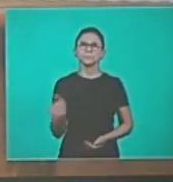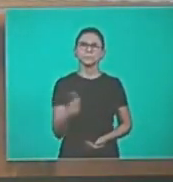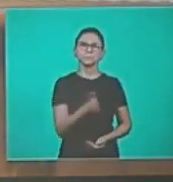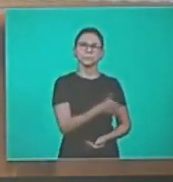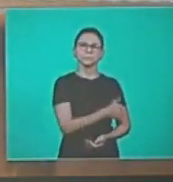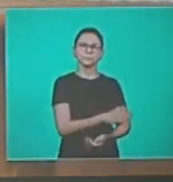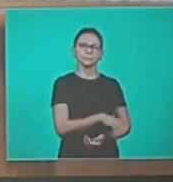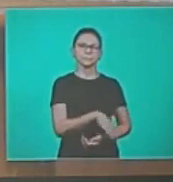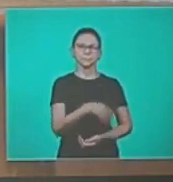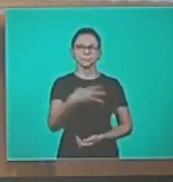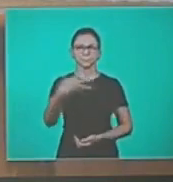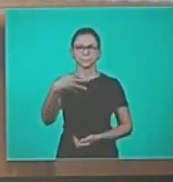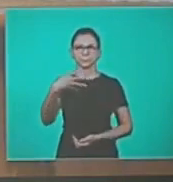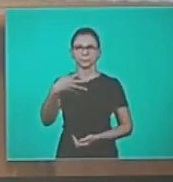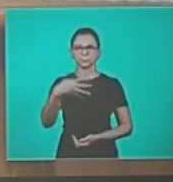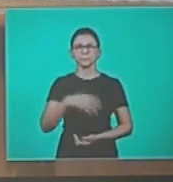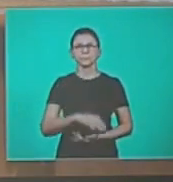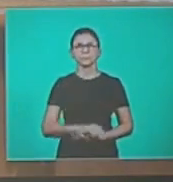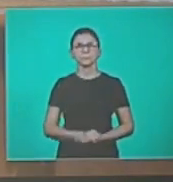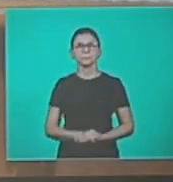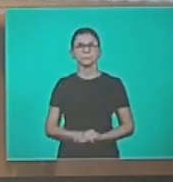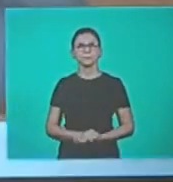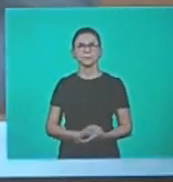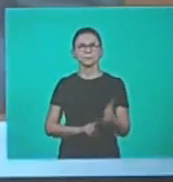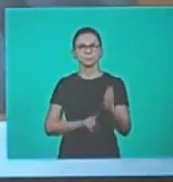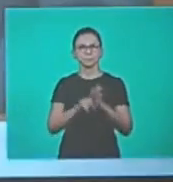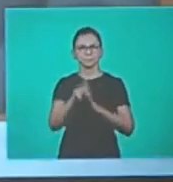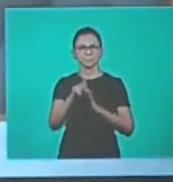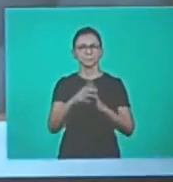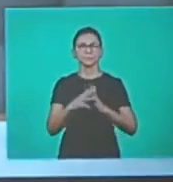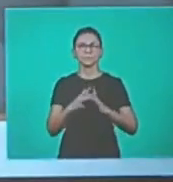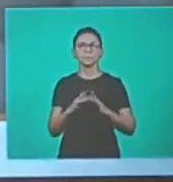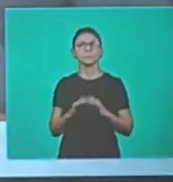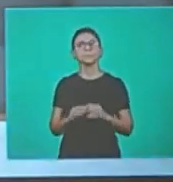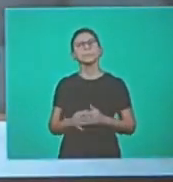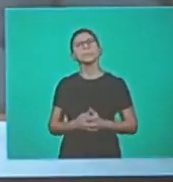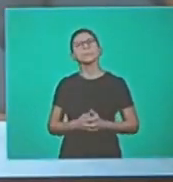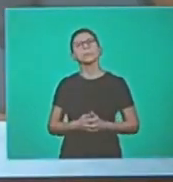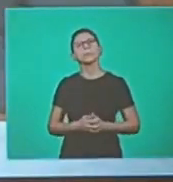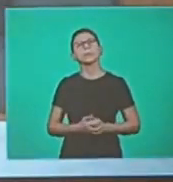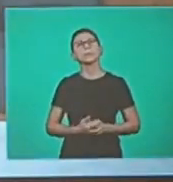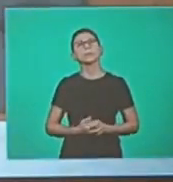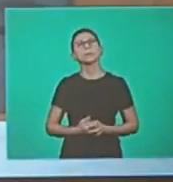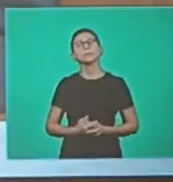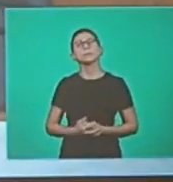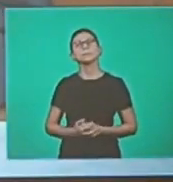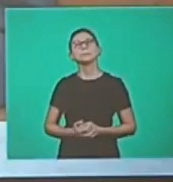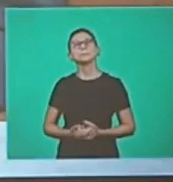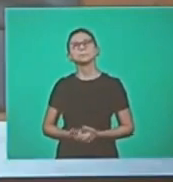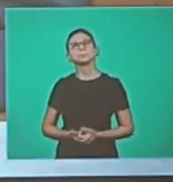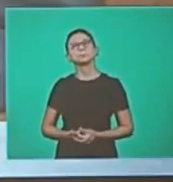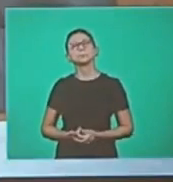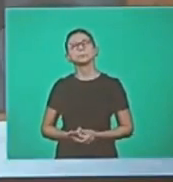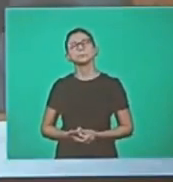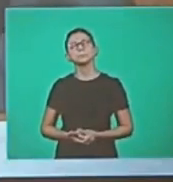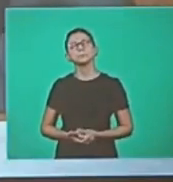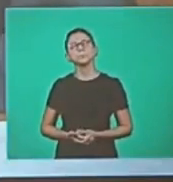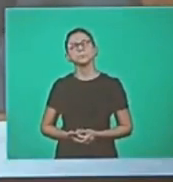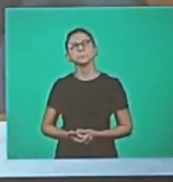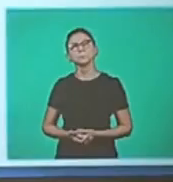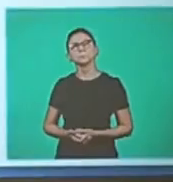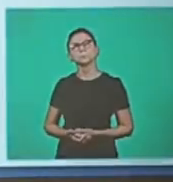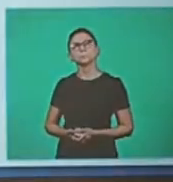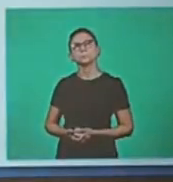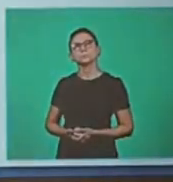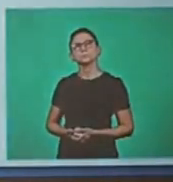Now, let's go to the fourth question. And the fourth question is,